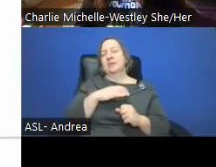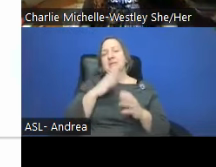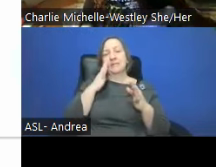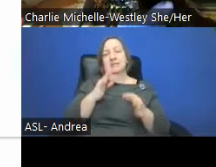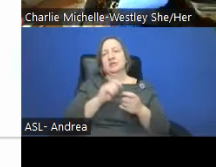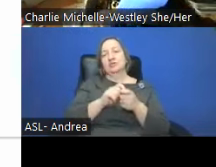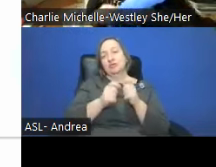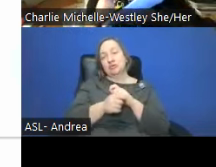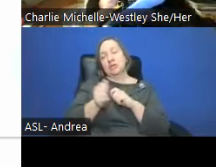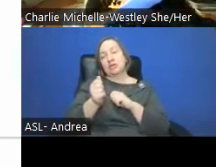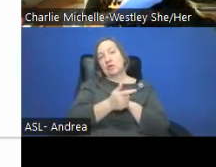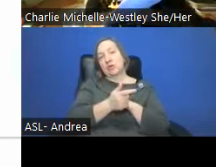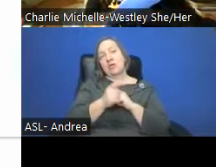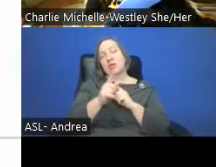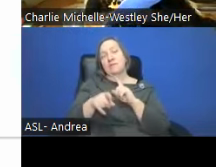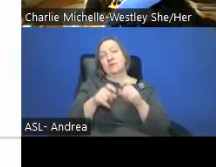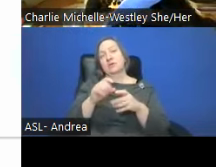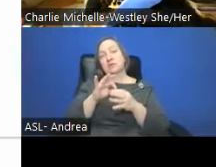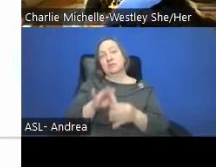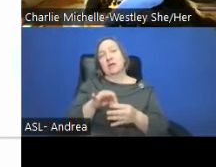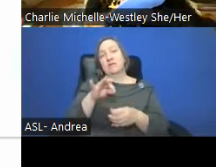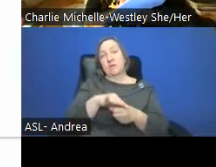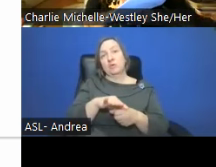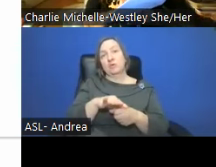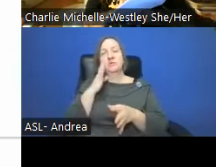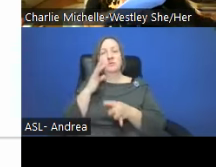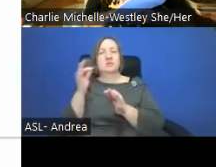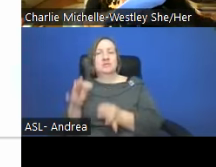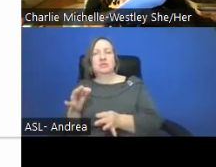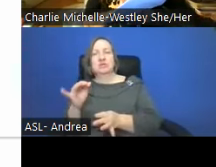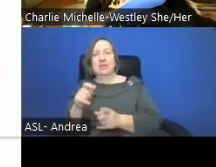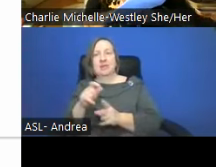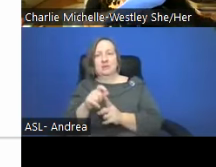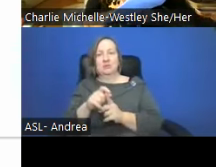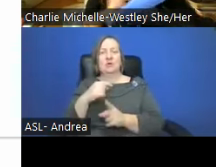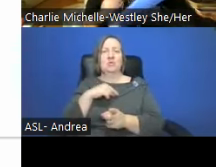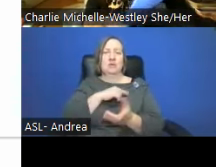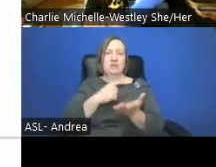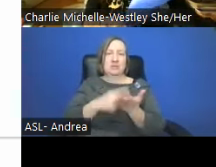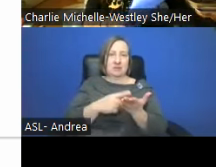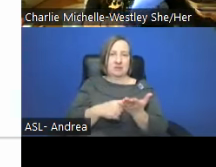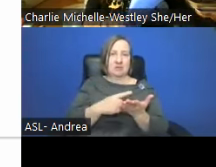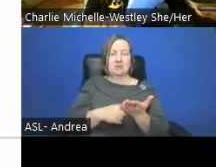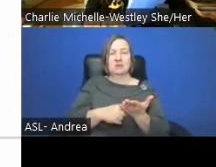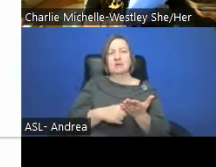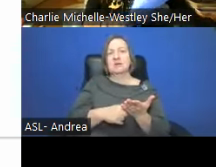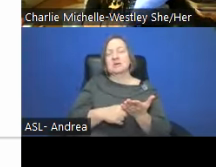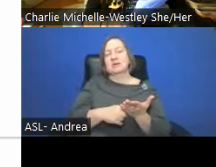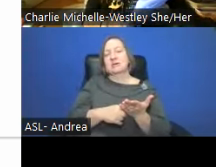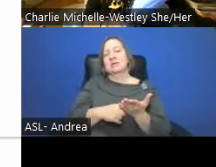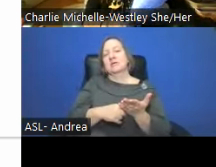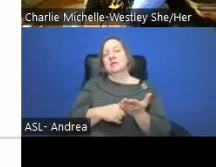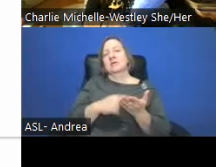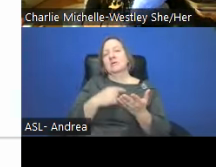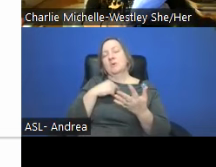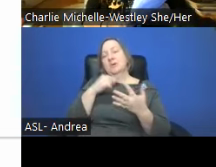the questions around voting to decision. That was the word that we talked about, and we didn't go through